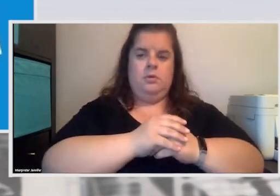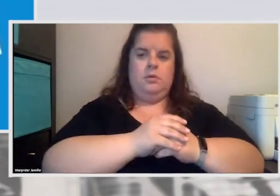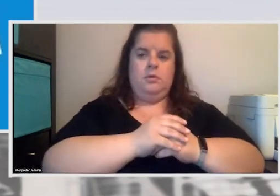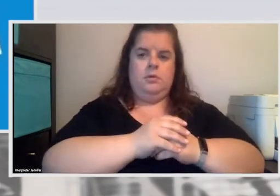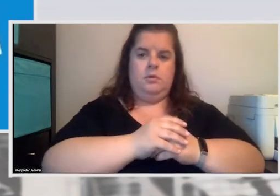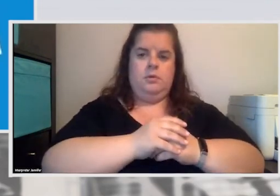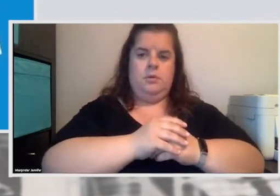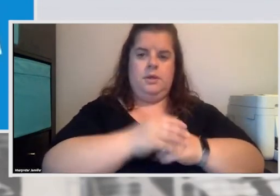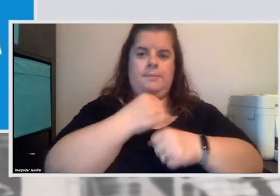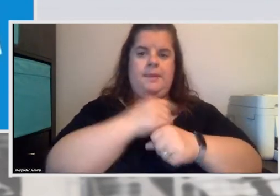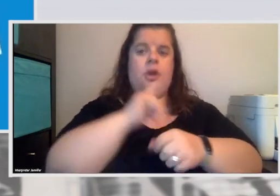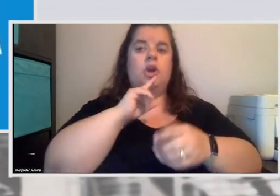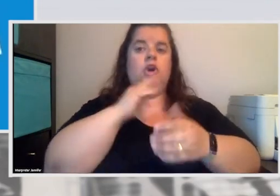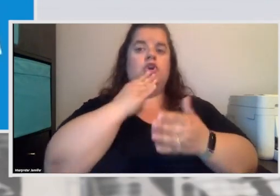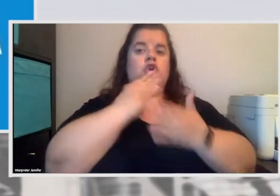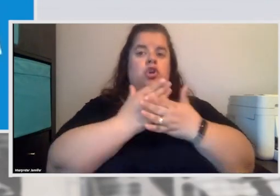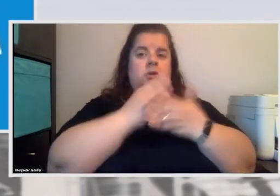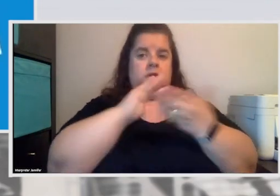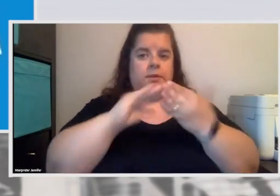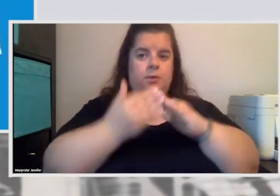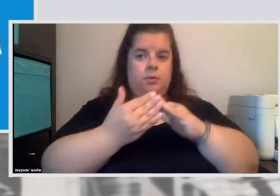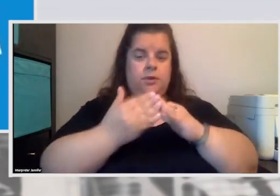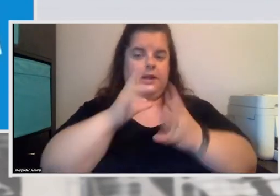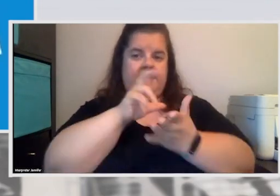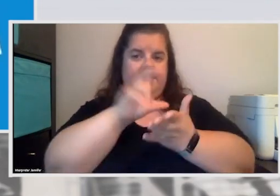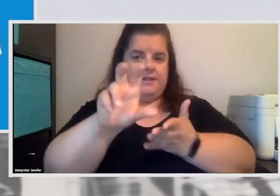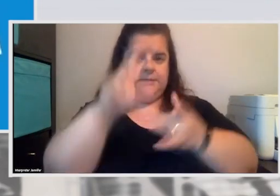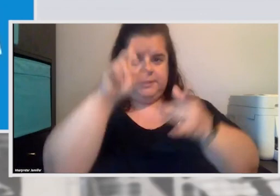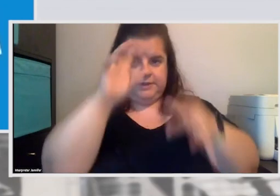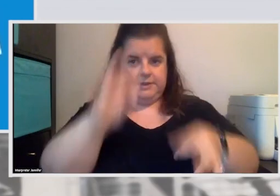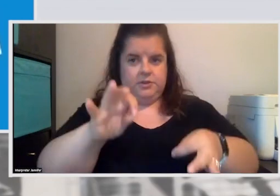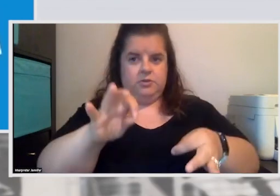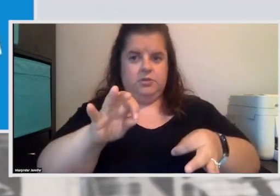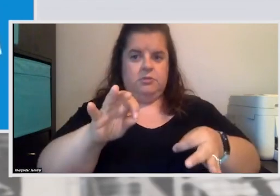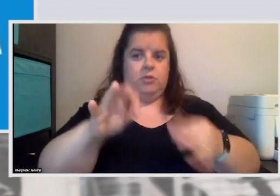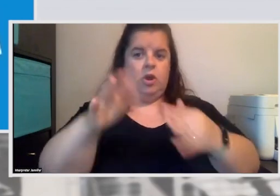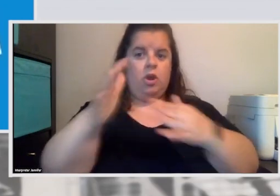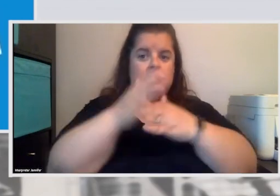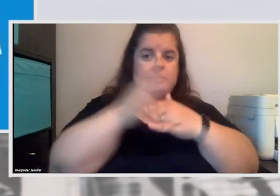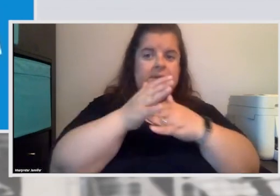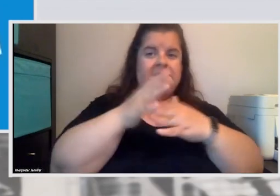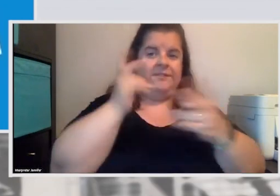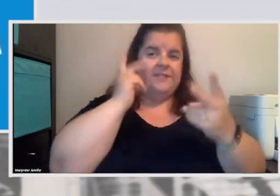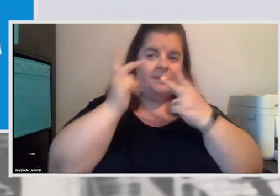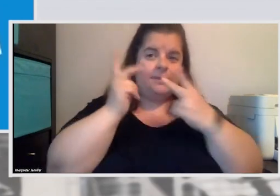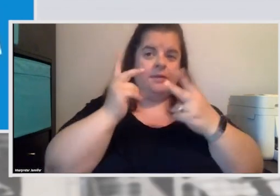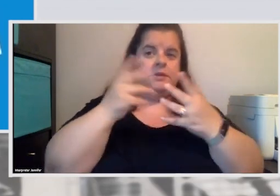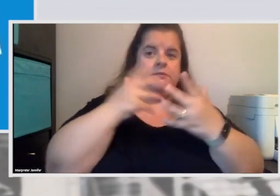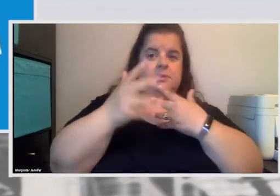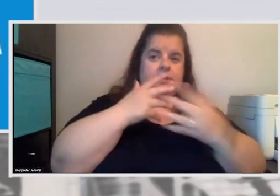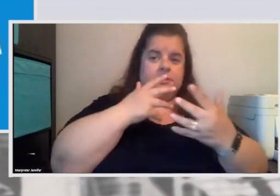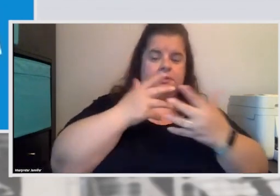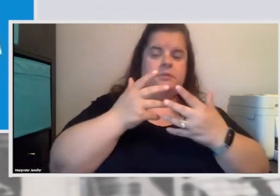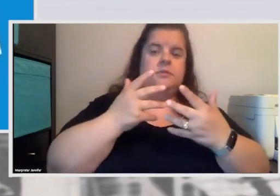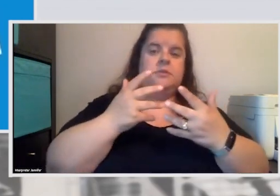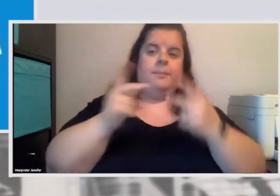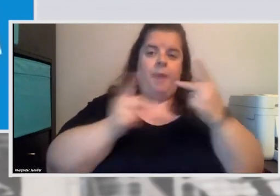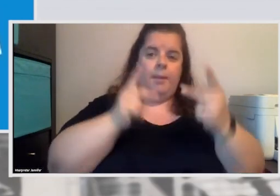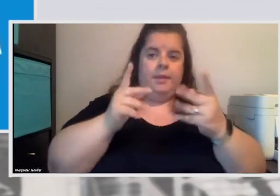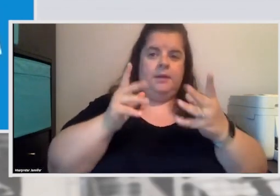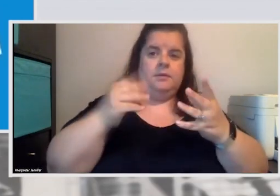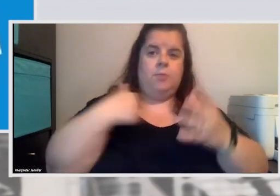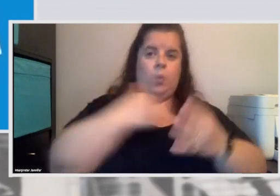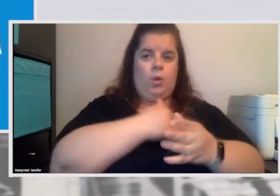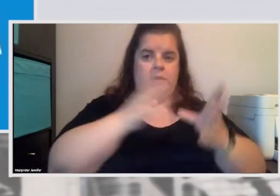community investment decisions, and of course ultimately at the visibility at our public board meetings to make sure that to ensure to the best extent possible that there